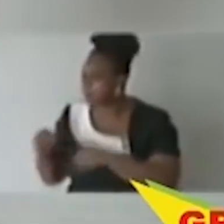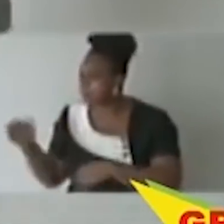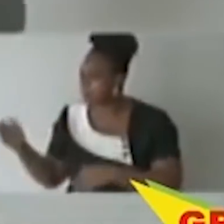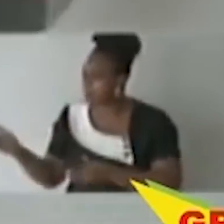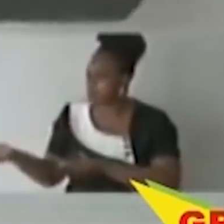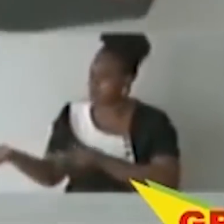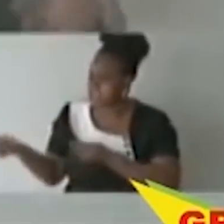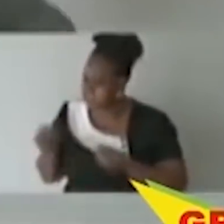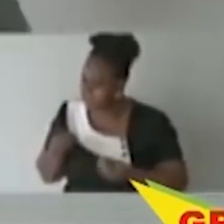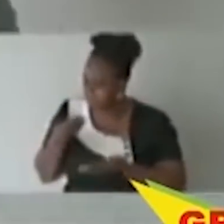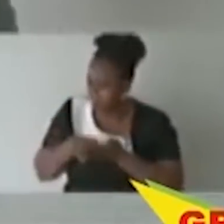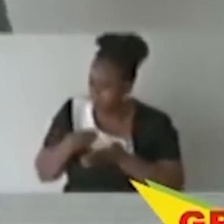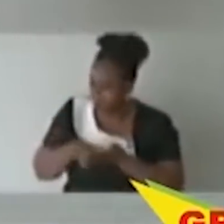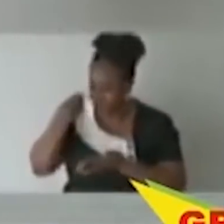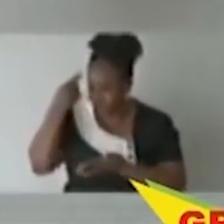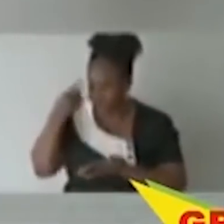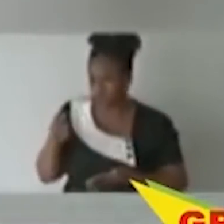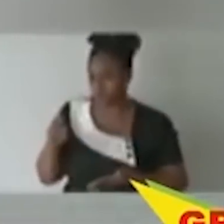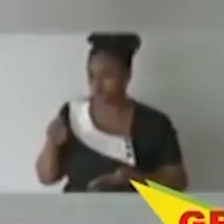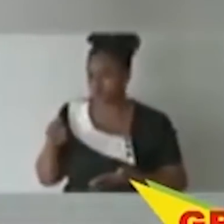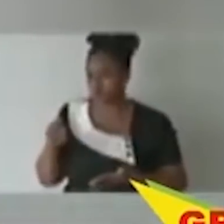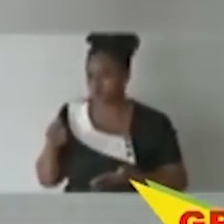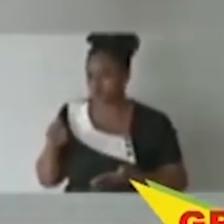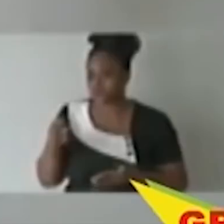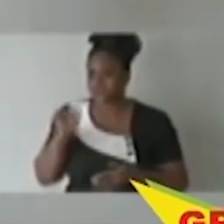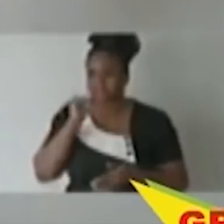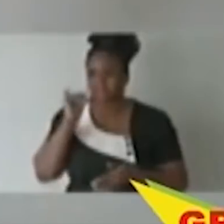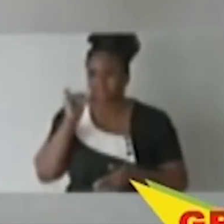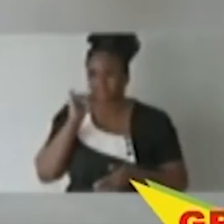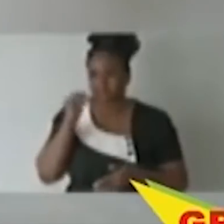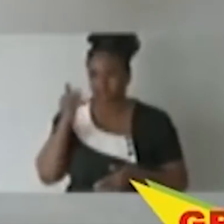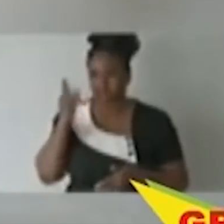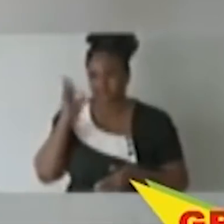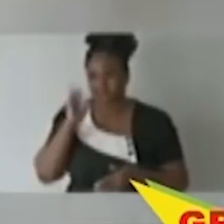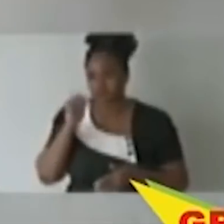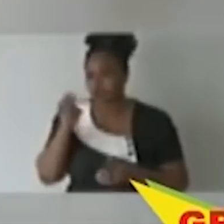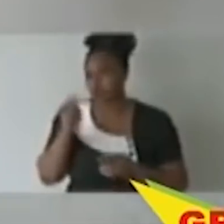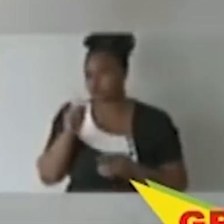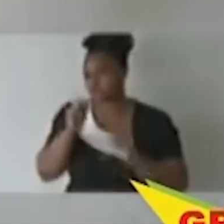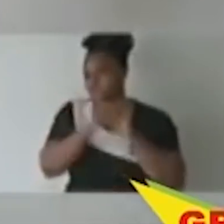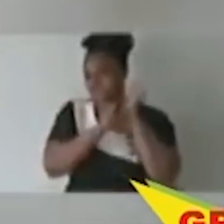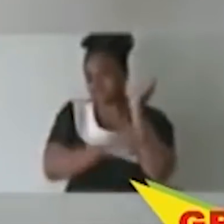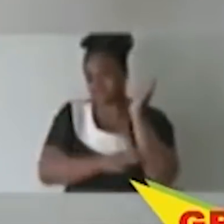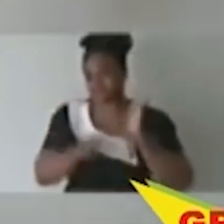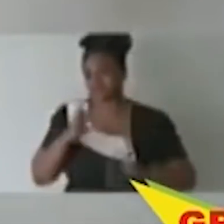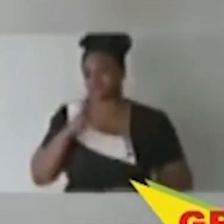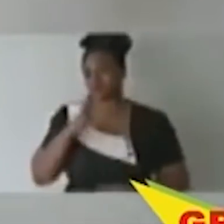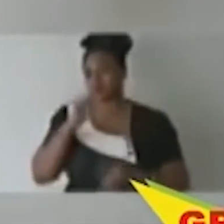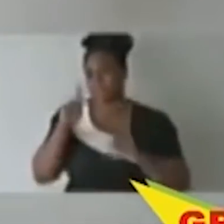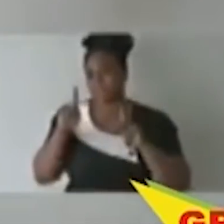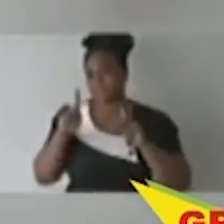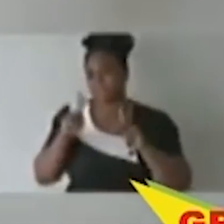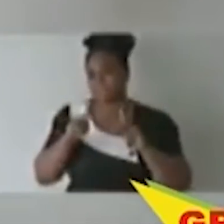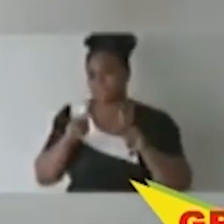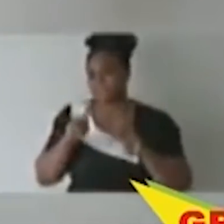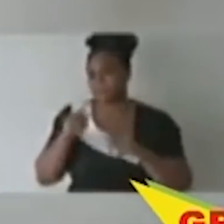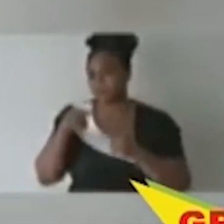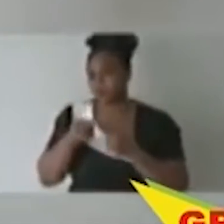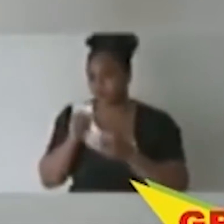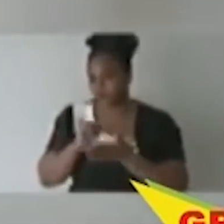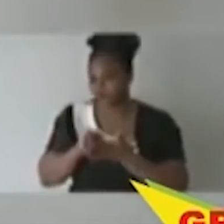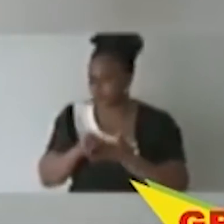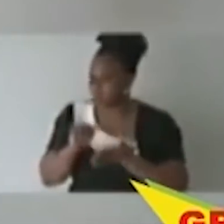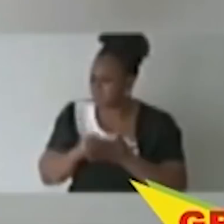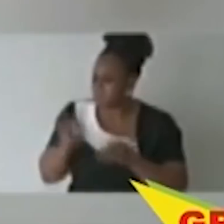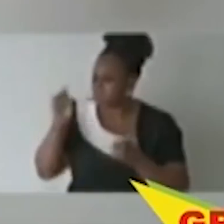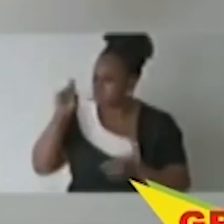my dear Senator sister speak about the diaspora. But I think that needs to come out more. And if it's not on the